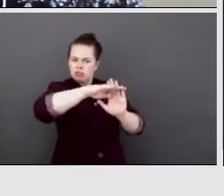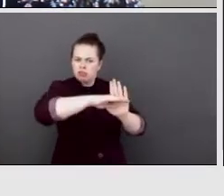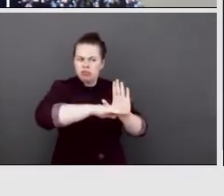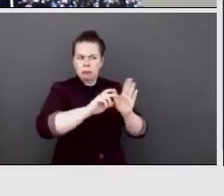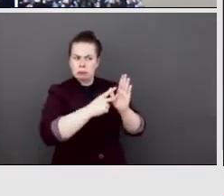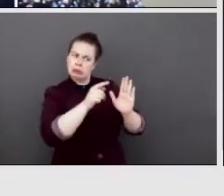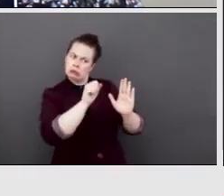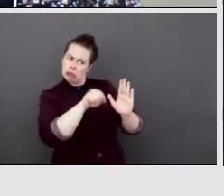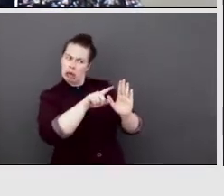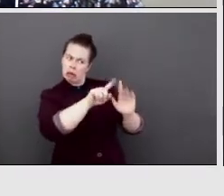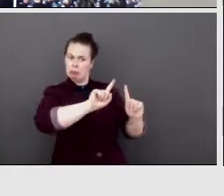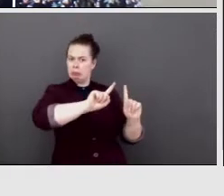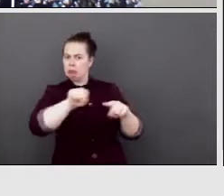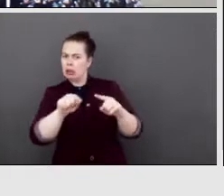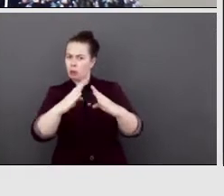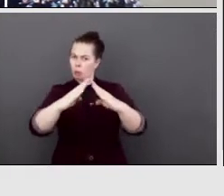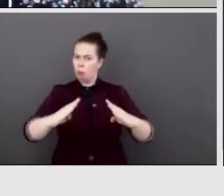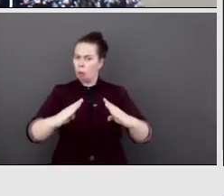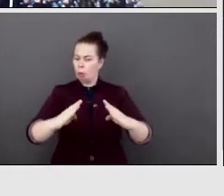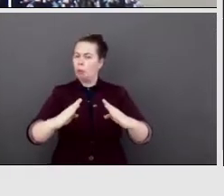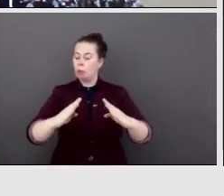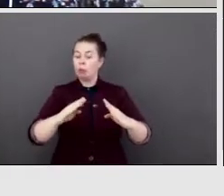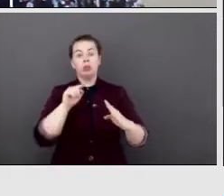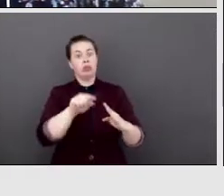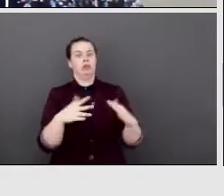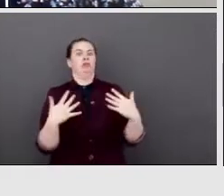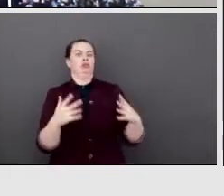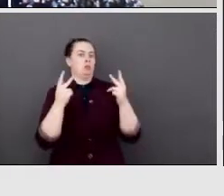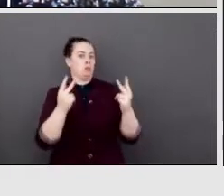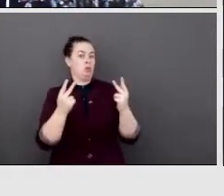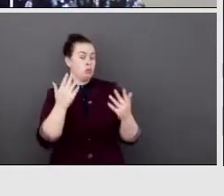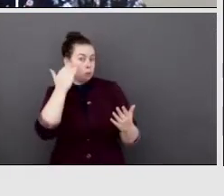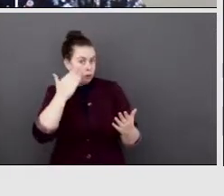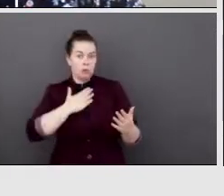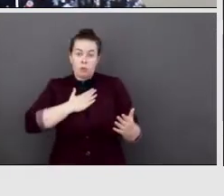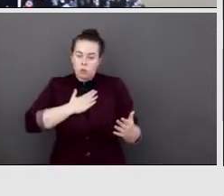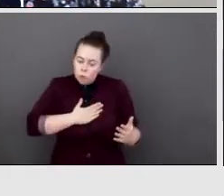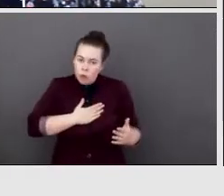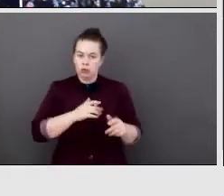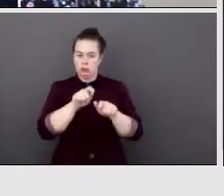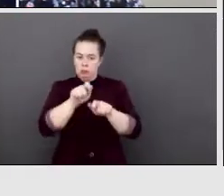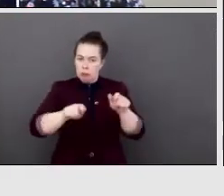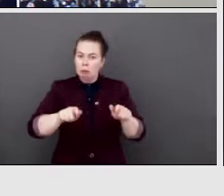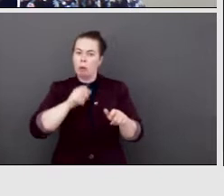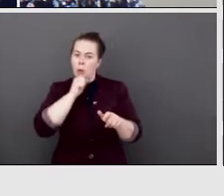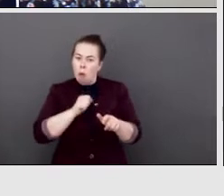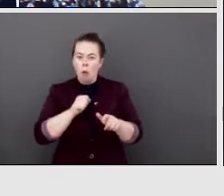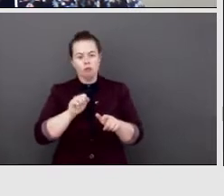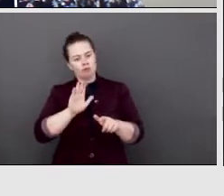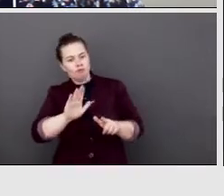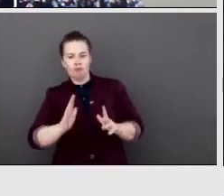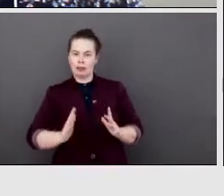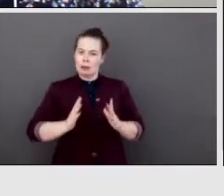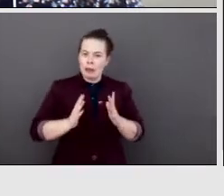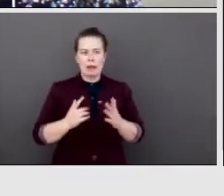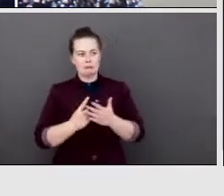older person to return back home, which is really important because we are looking at facilitating independent living for as